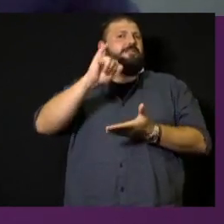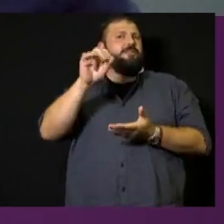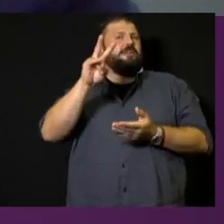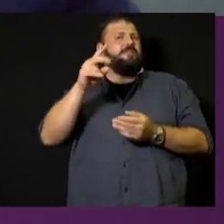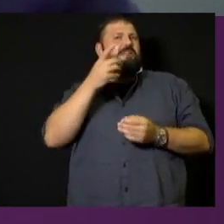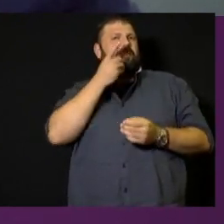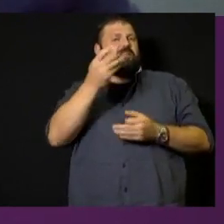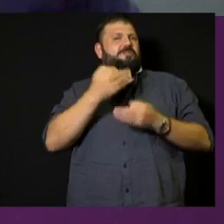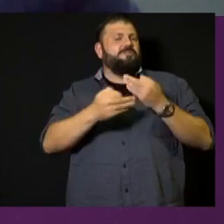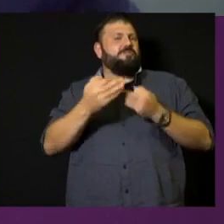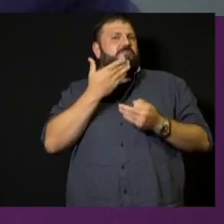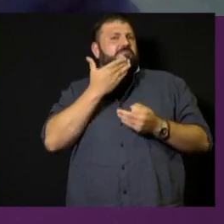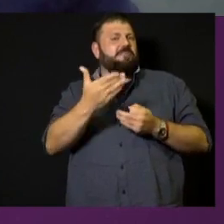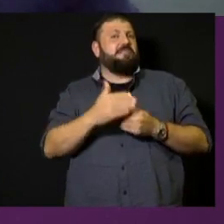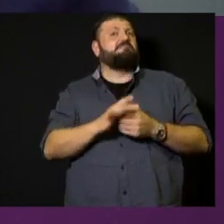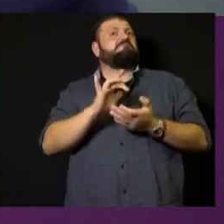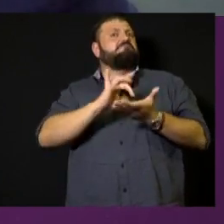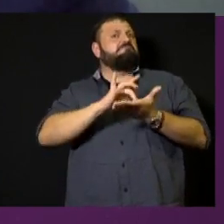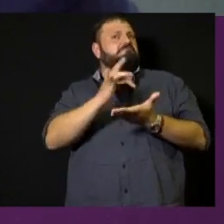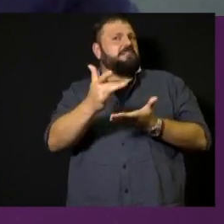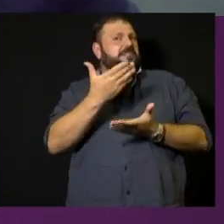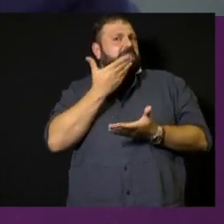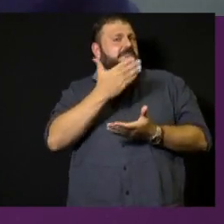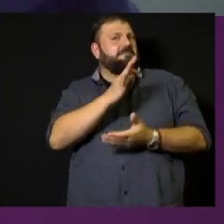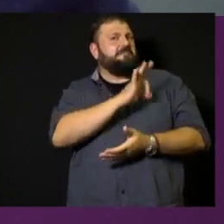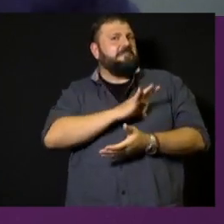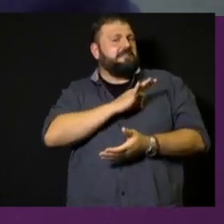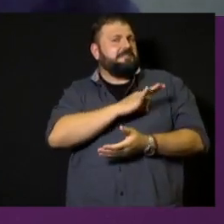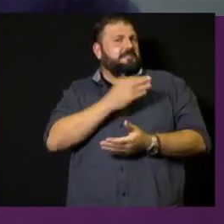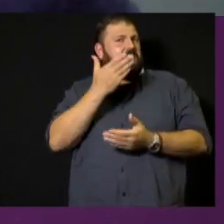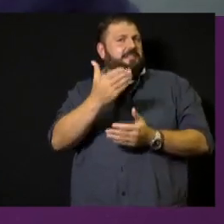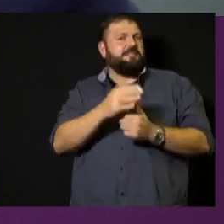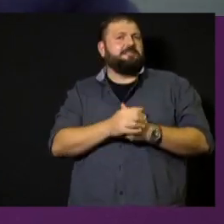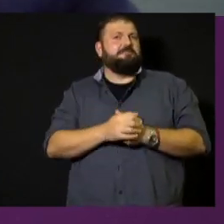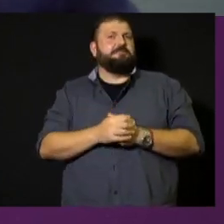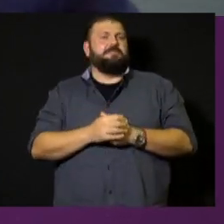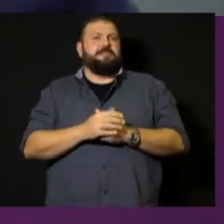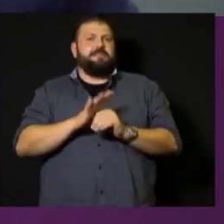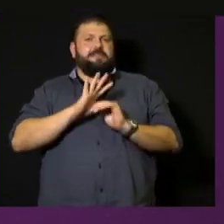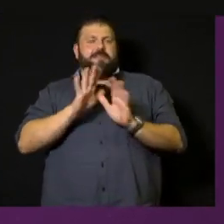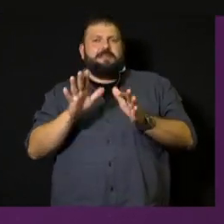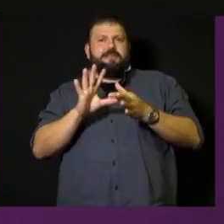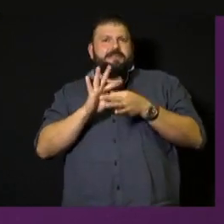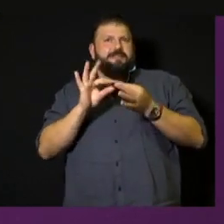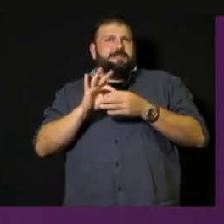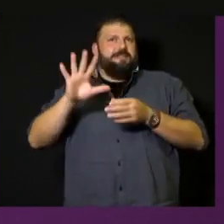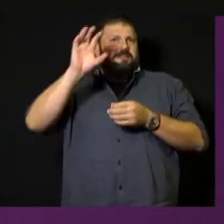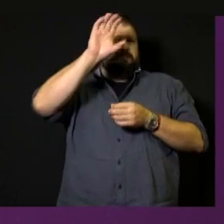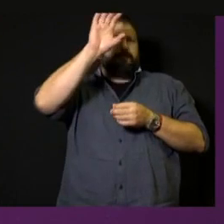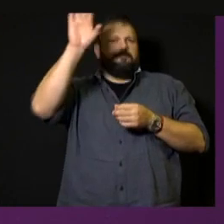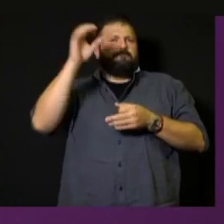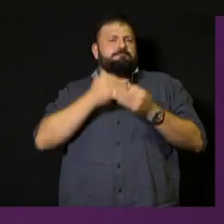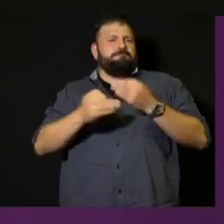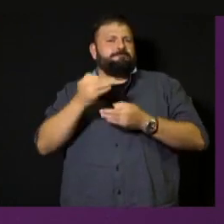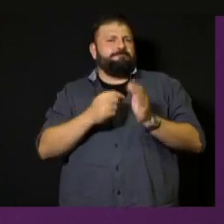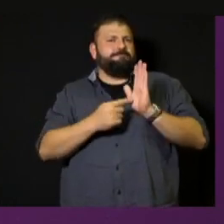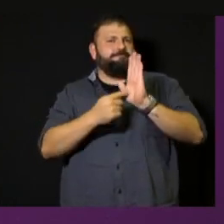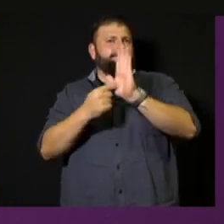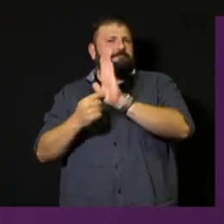more, and it's because of the vision of Jorge Vergara. Thanks, Ariel. Well, Now we have this presentation.